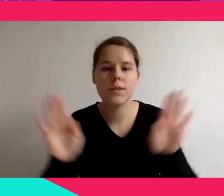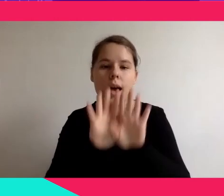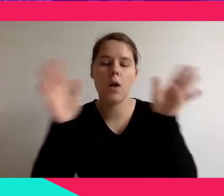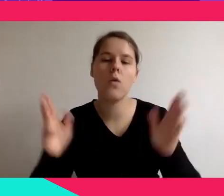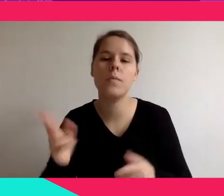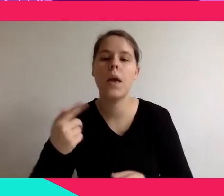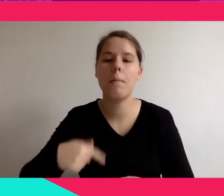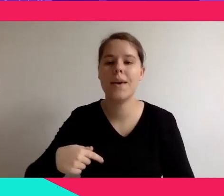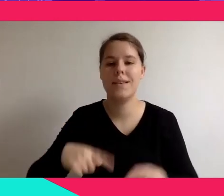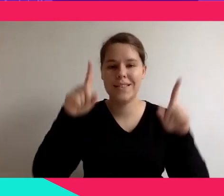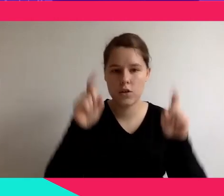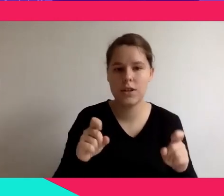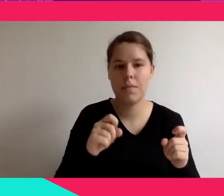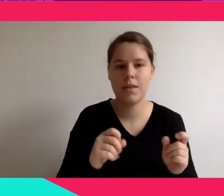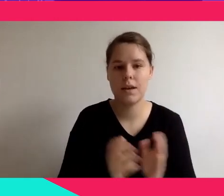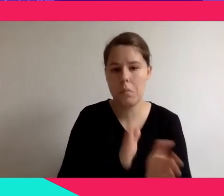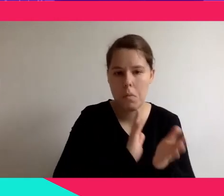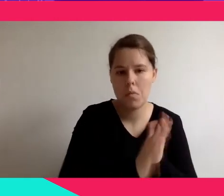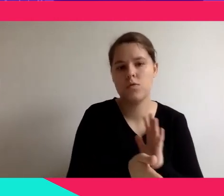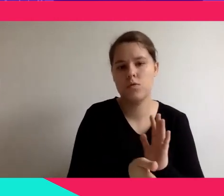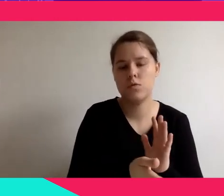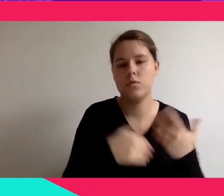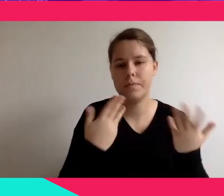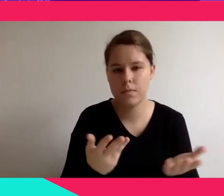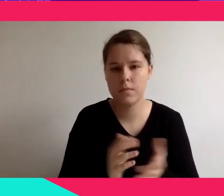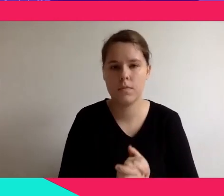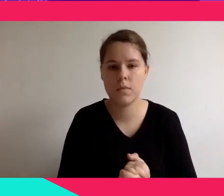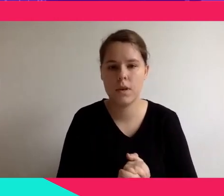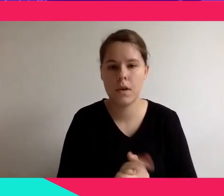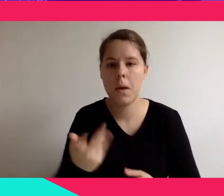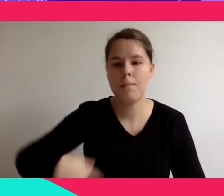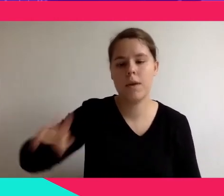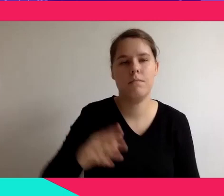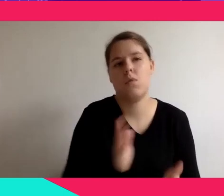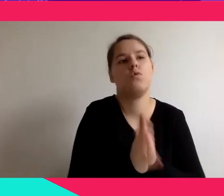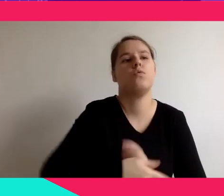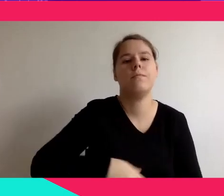institutions, knowledge-based, research-based, hoping to